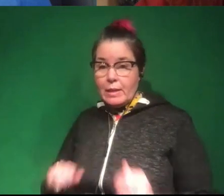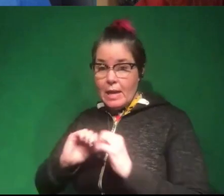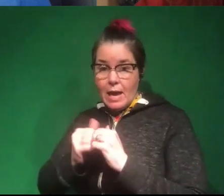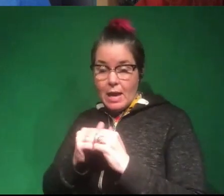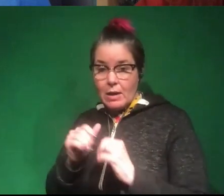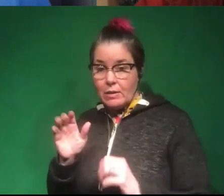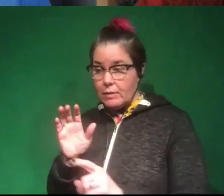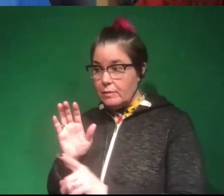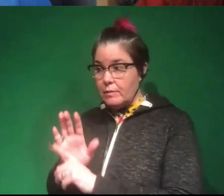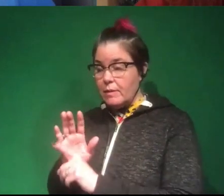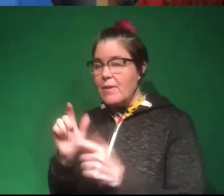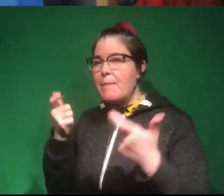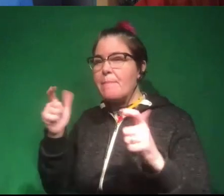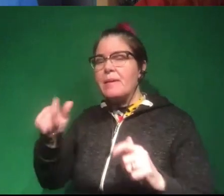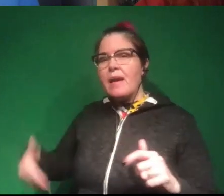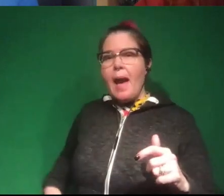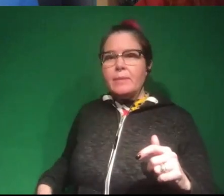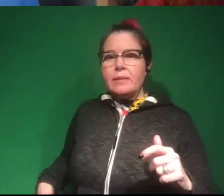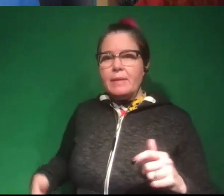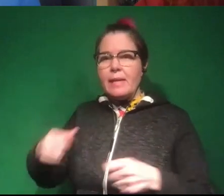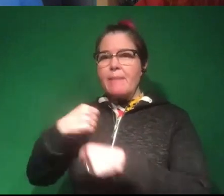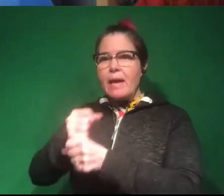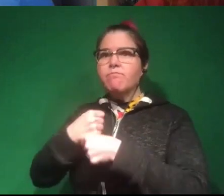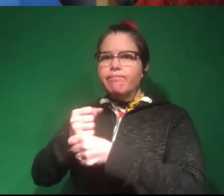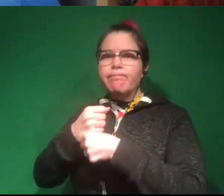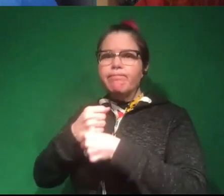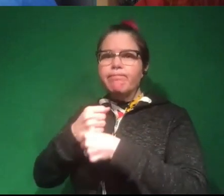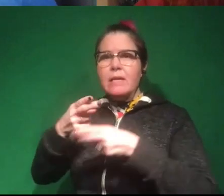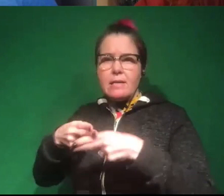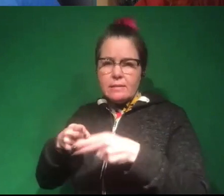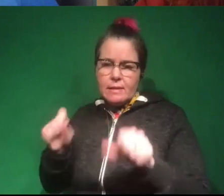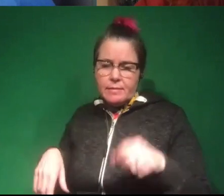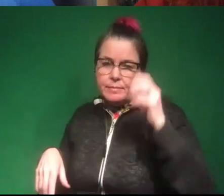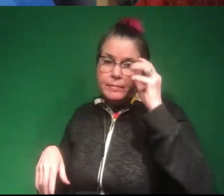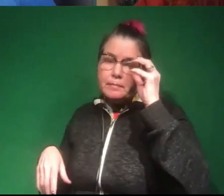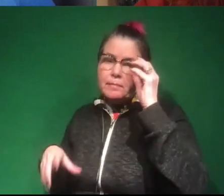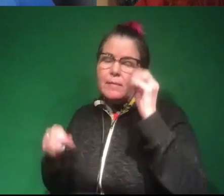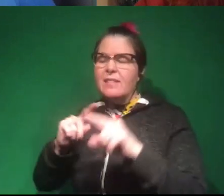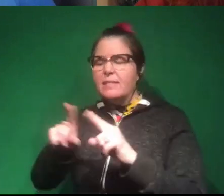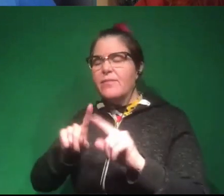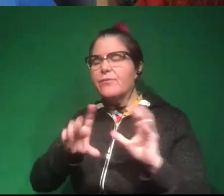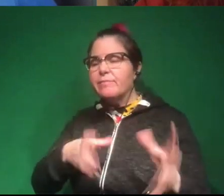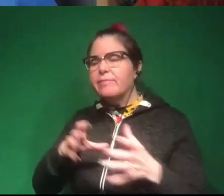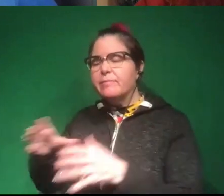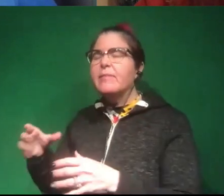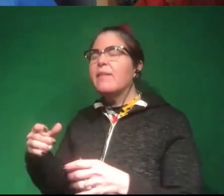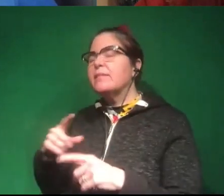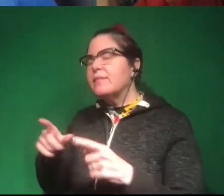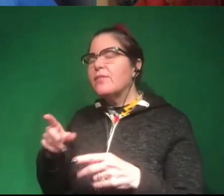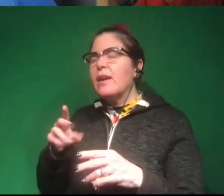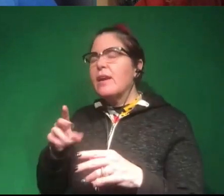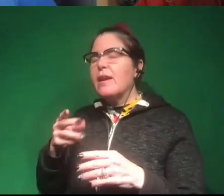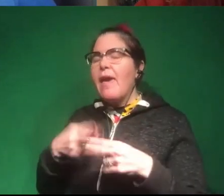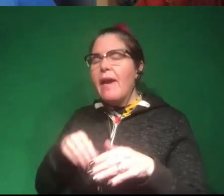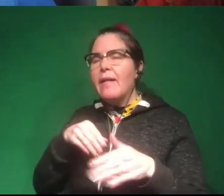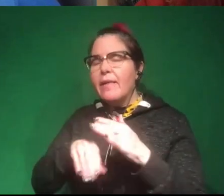is that they have a really big abdomen. So they can make all these eggs. And different species have different egg laying rates, and you can see that reflected